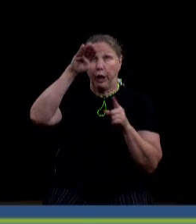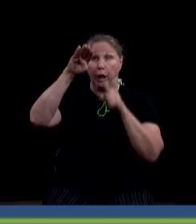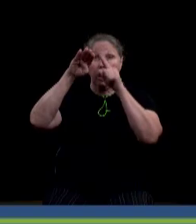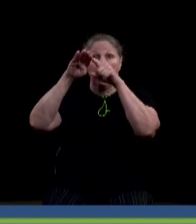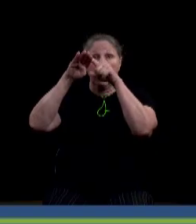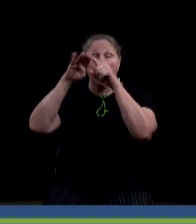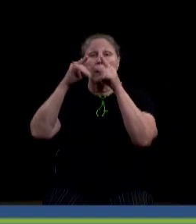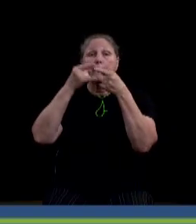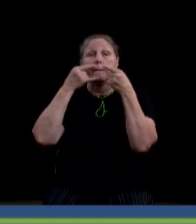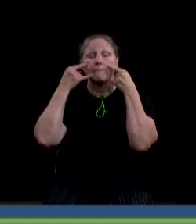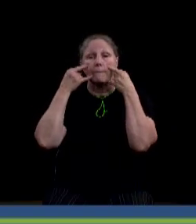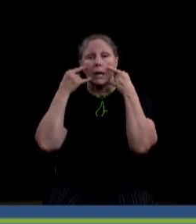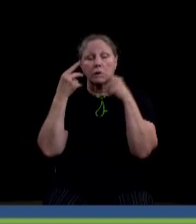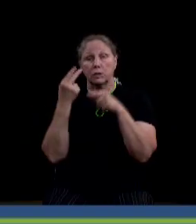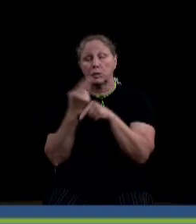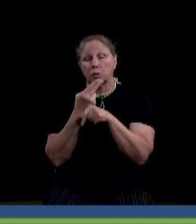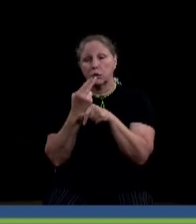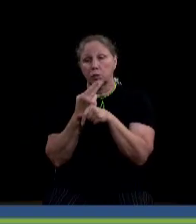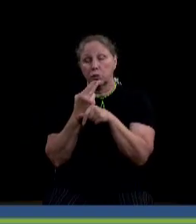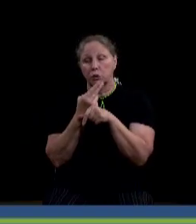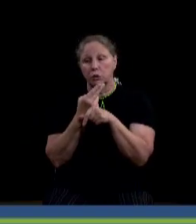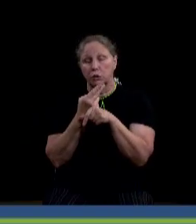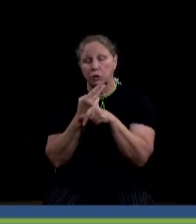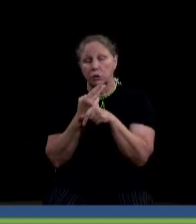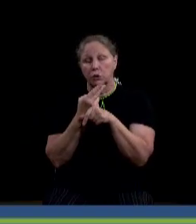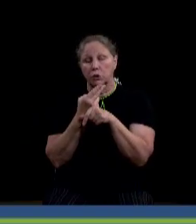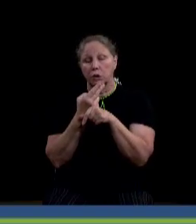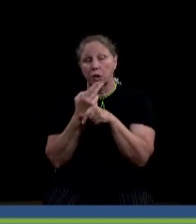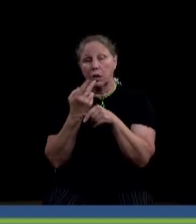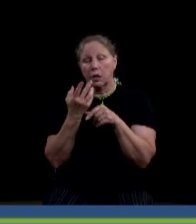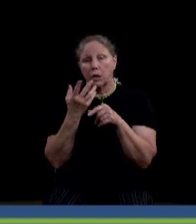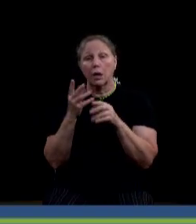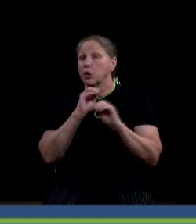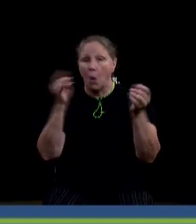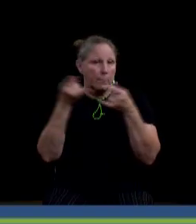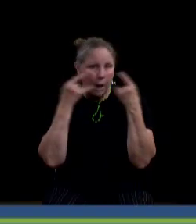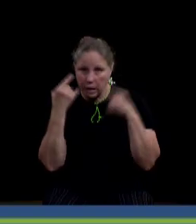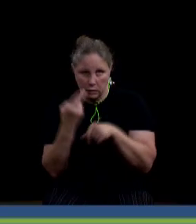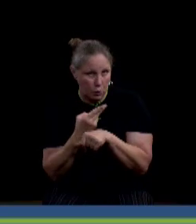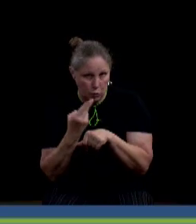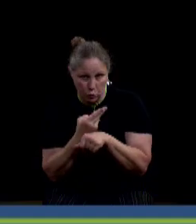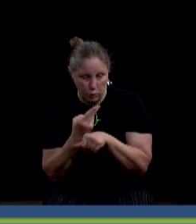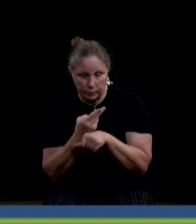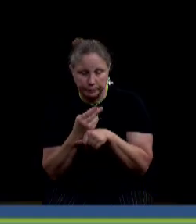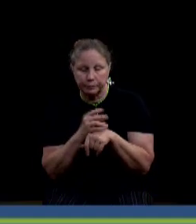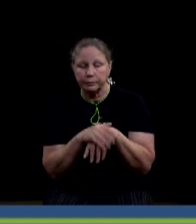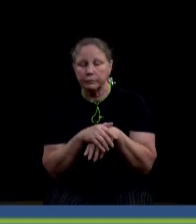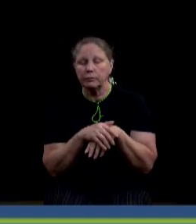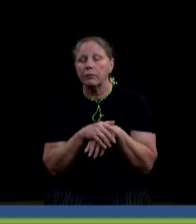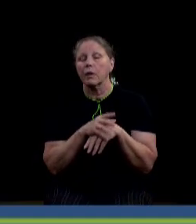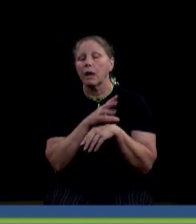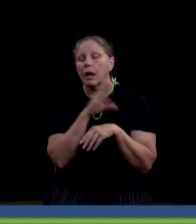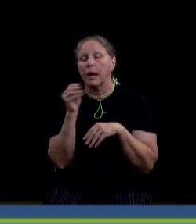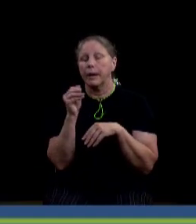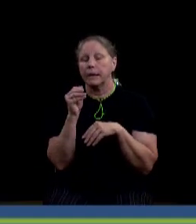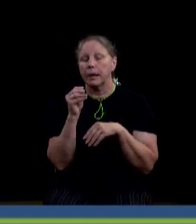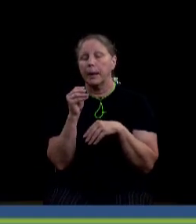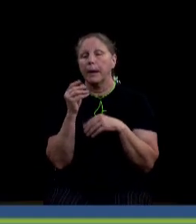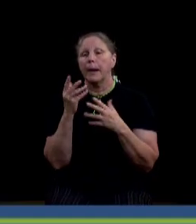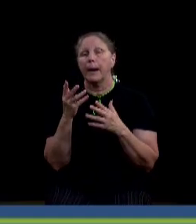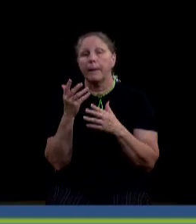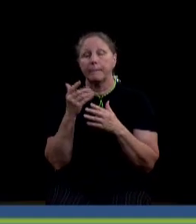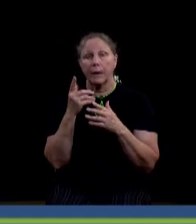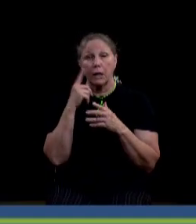is, where there is no mask use. And that each curve that gets lower and lower is